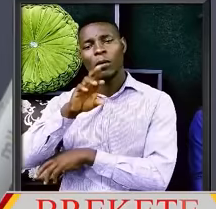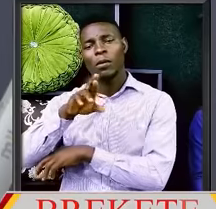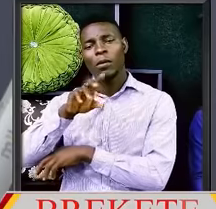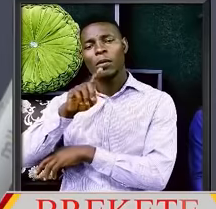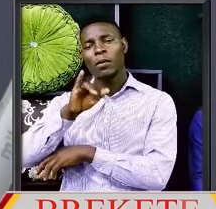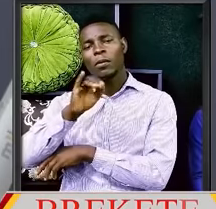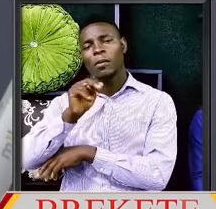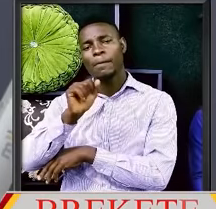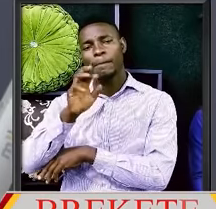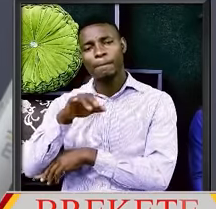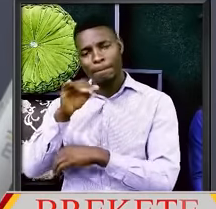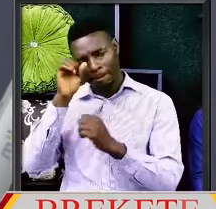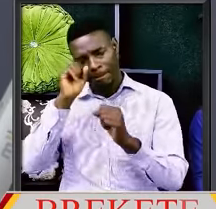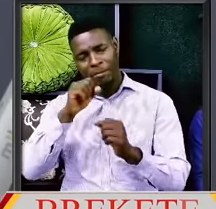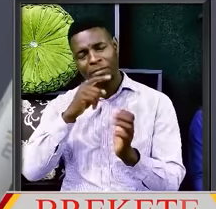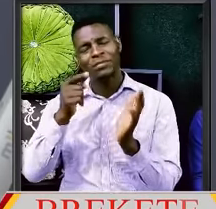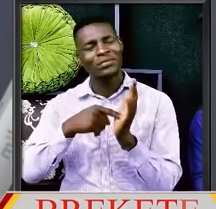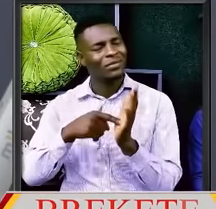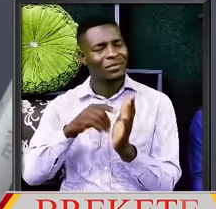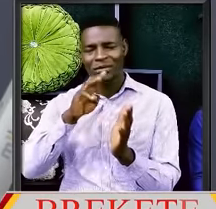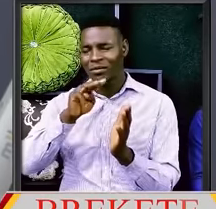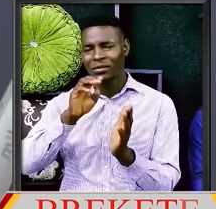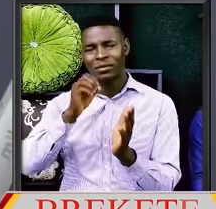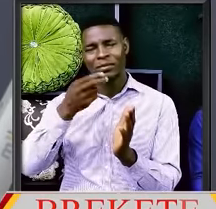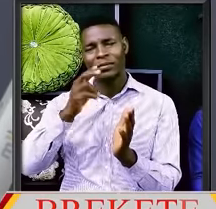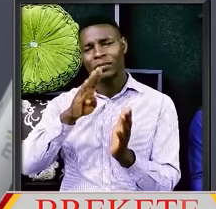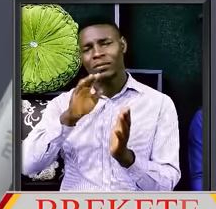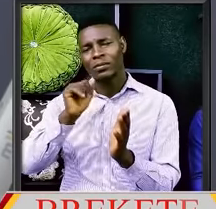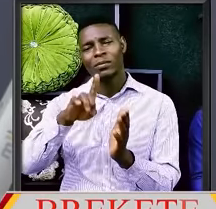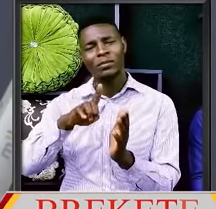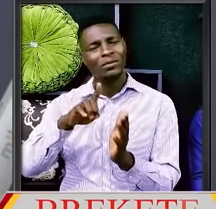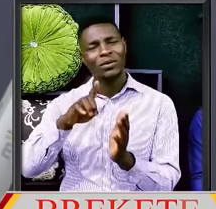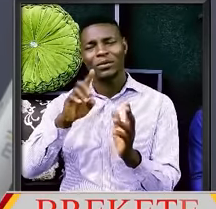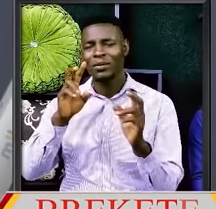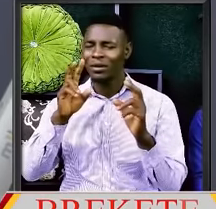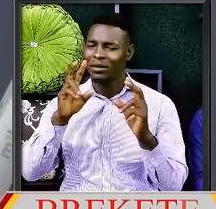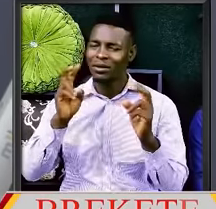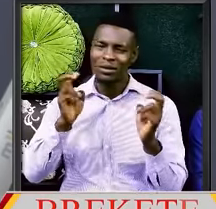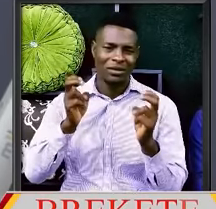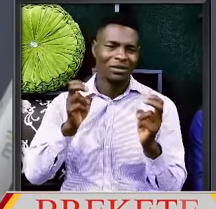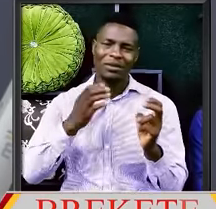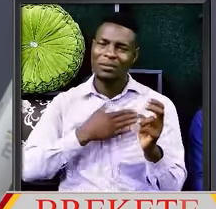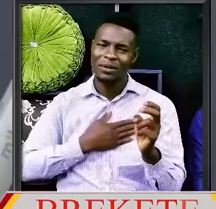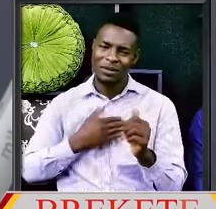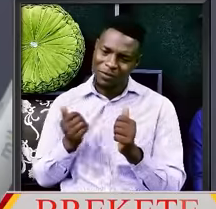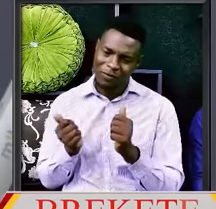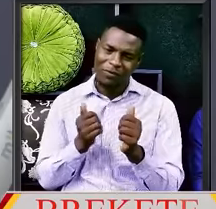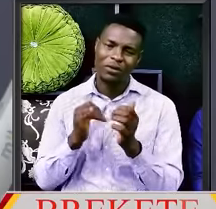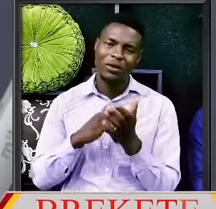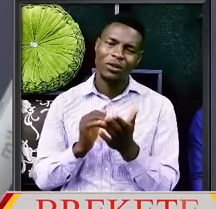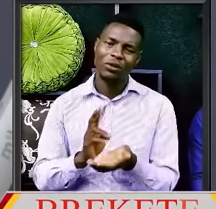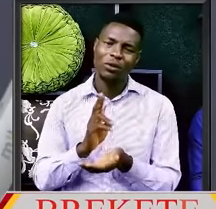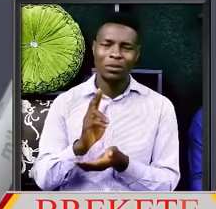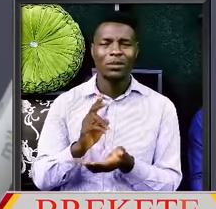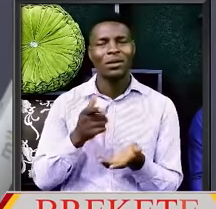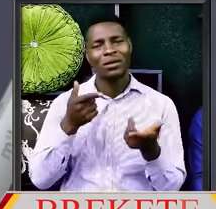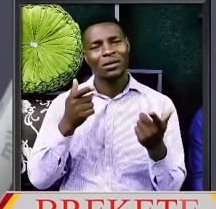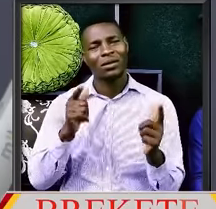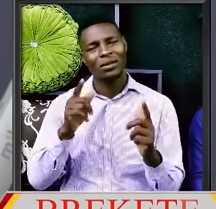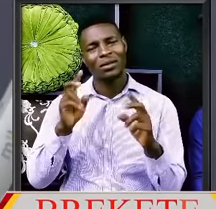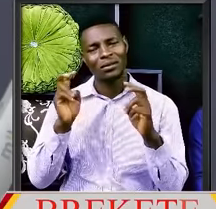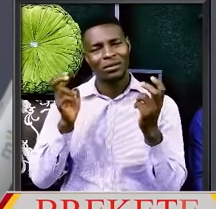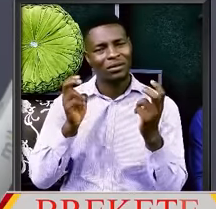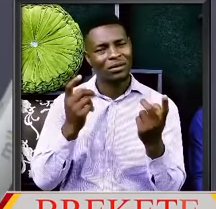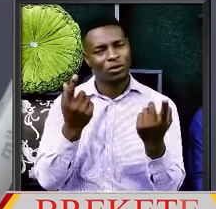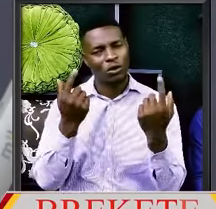this Mohbad’s case. I beg, let me follow her up. Okay. May the case come